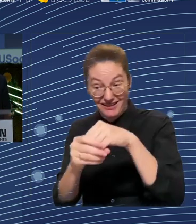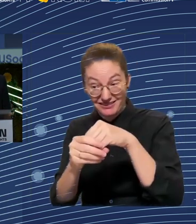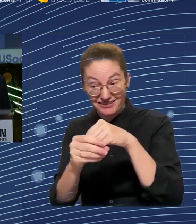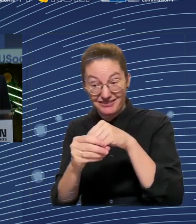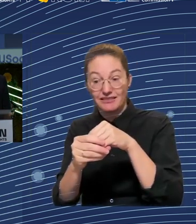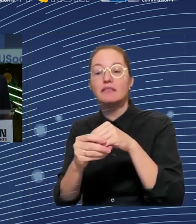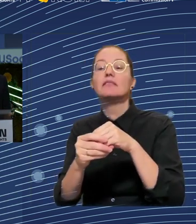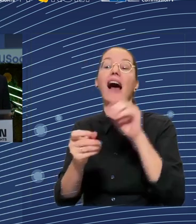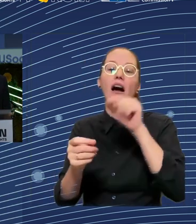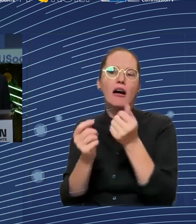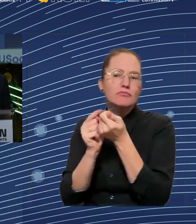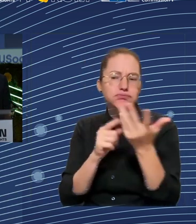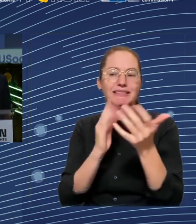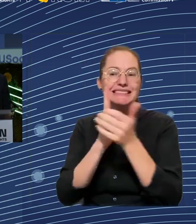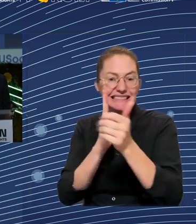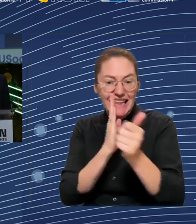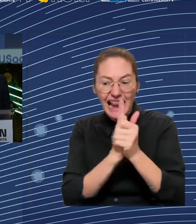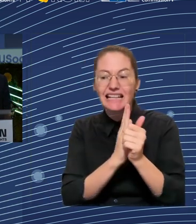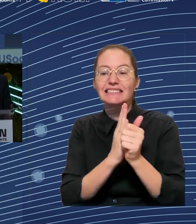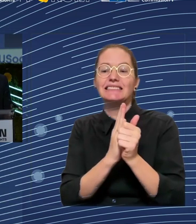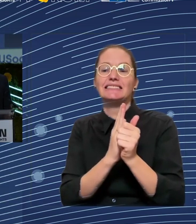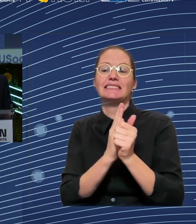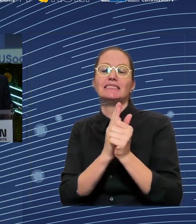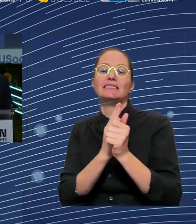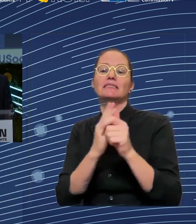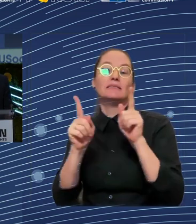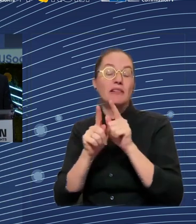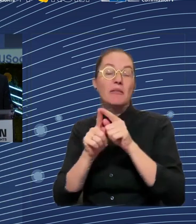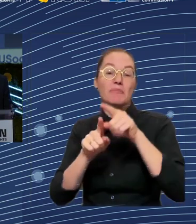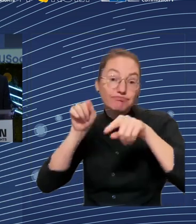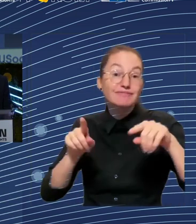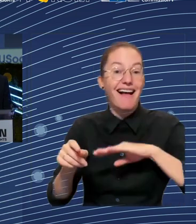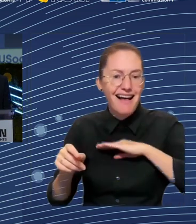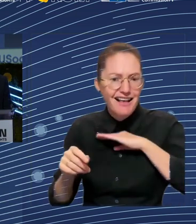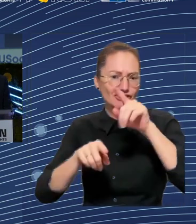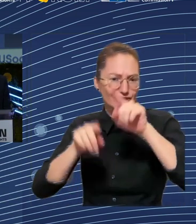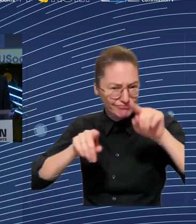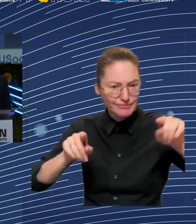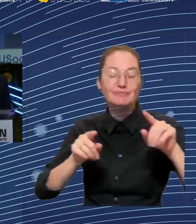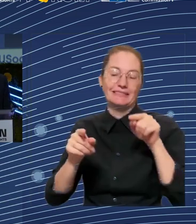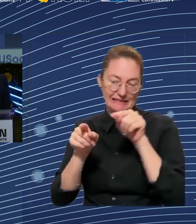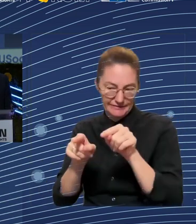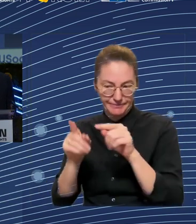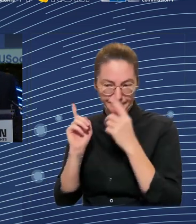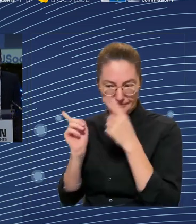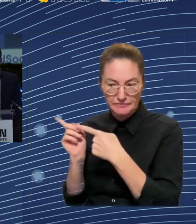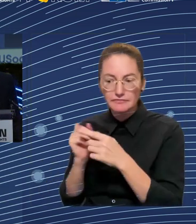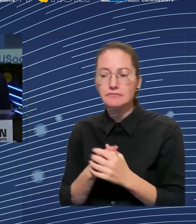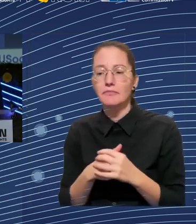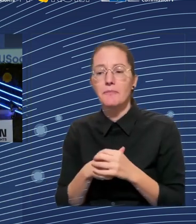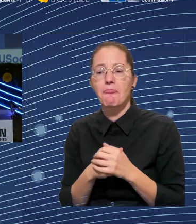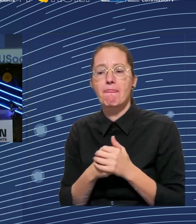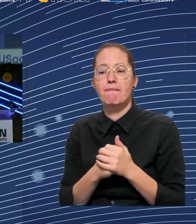women evolved over time. And I give it in these two slides. So the first slide shows that for women overall, the penalty